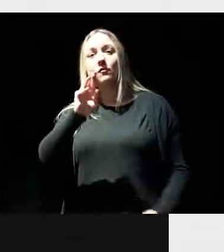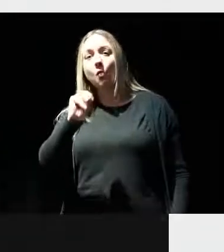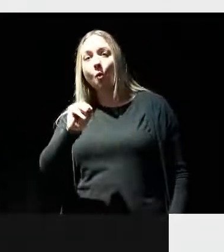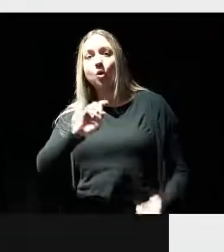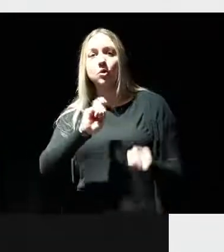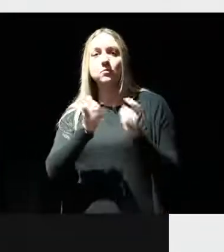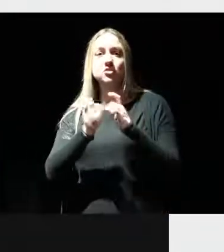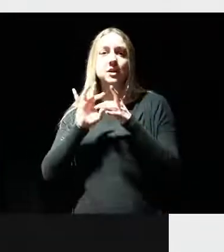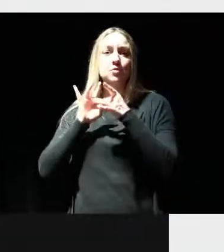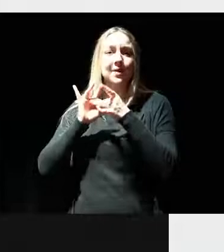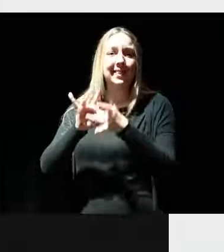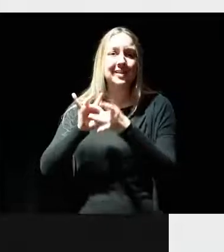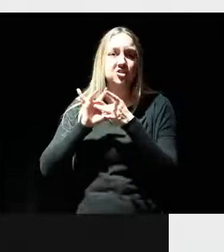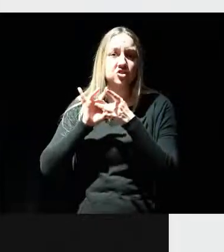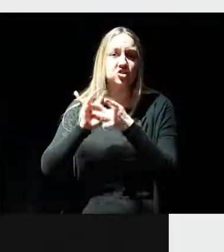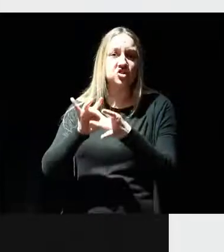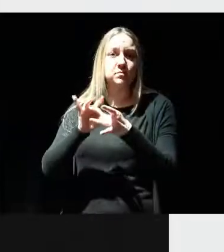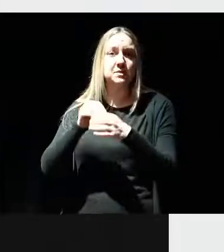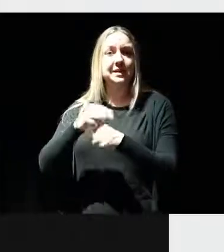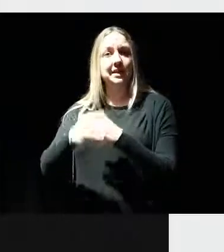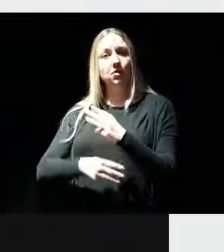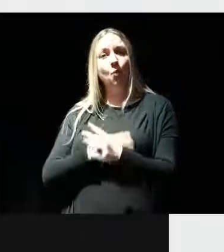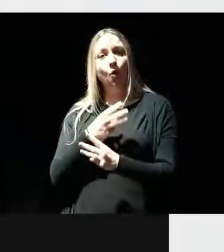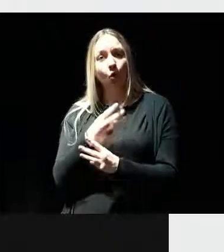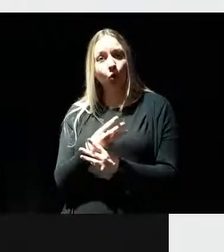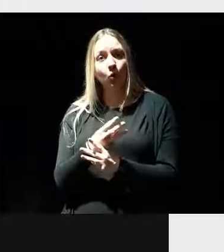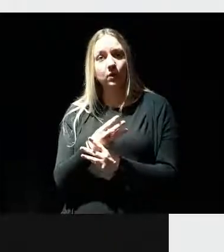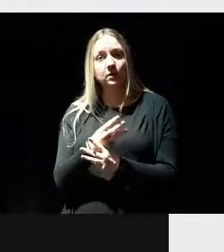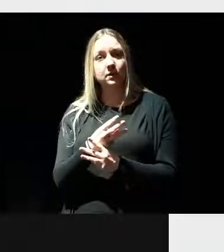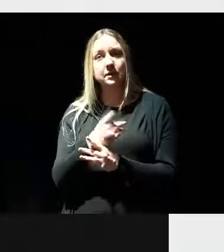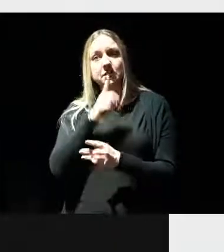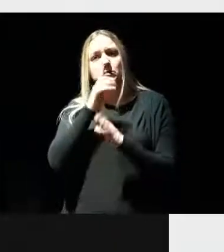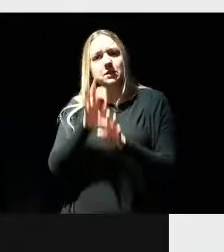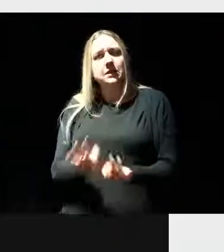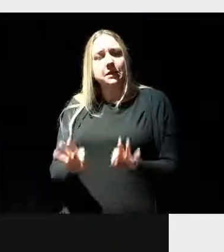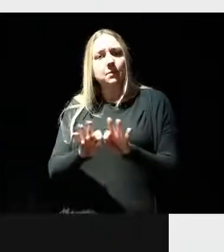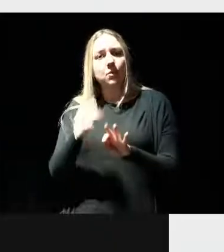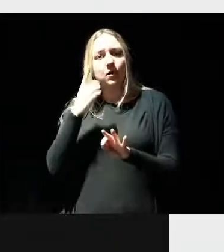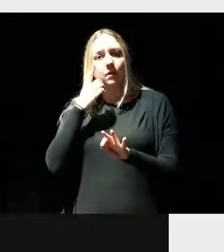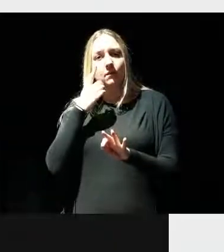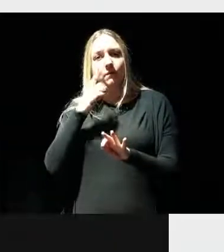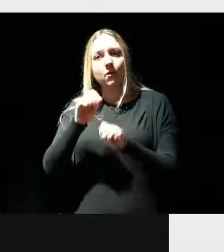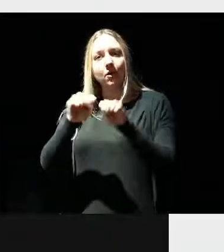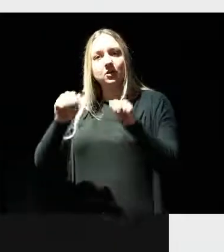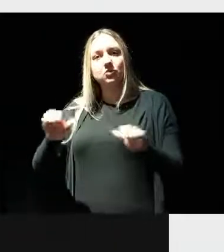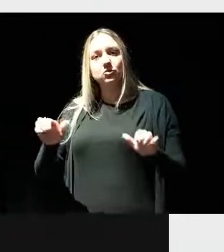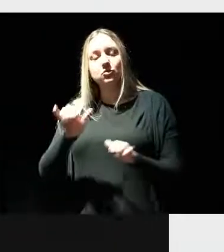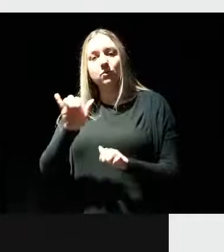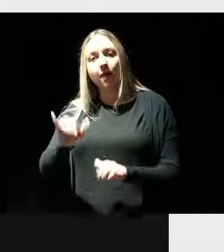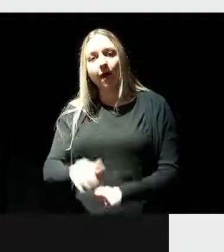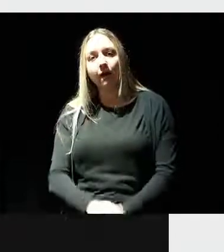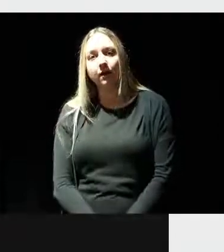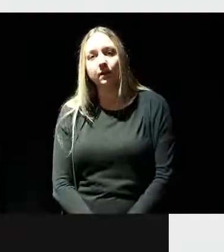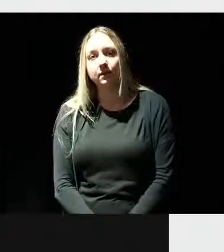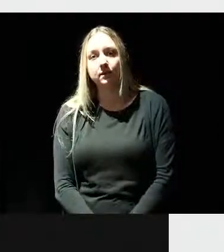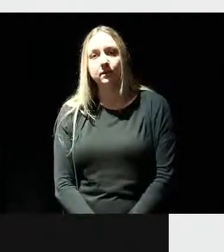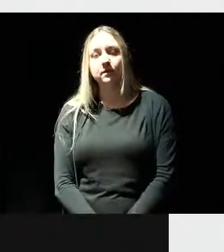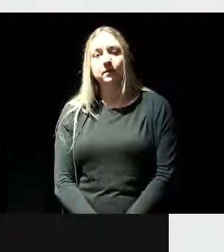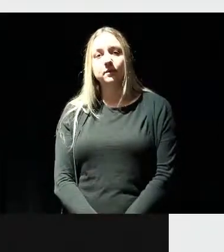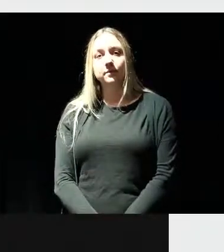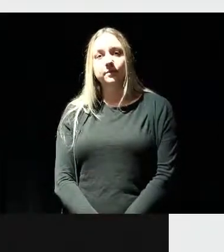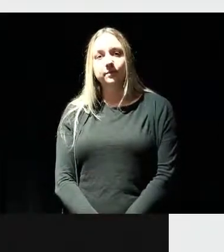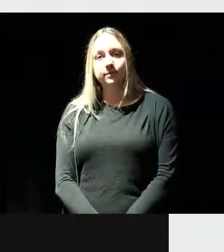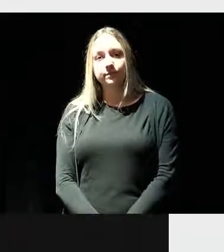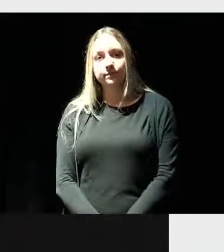and relationships in the world is fundamental to architecture's task, and I think never more